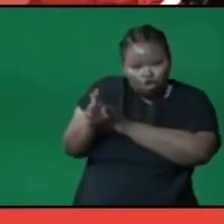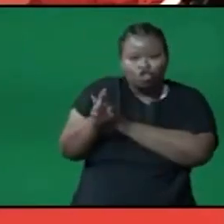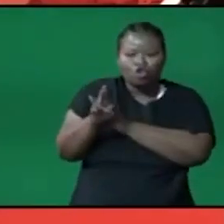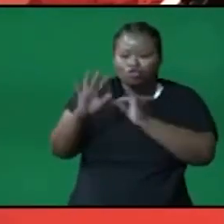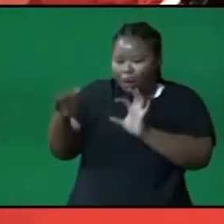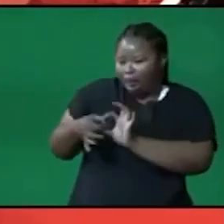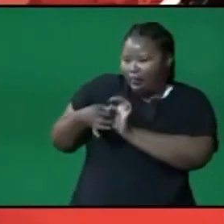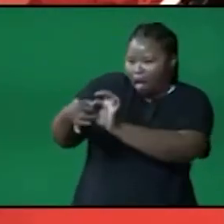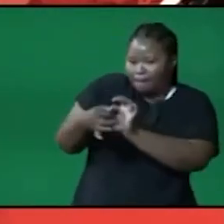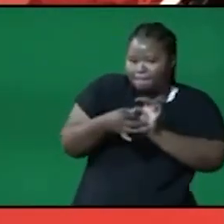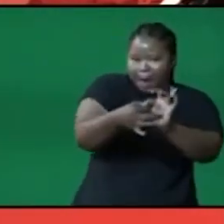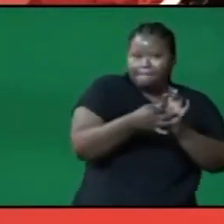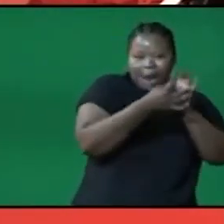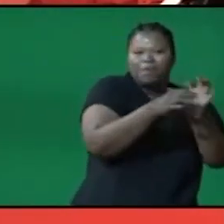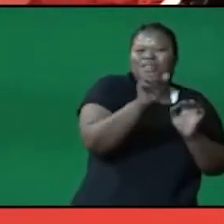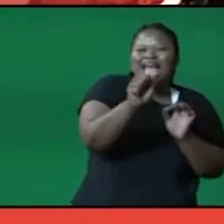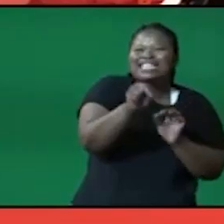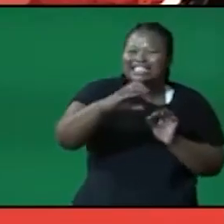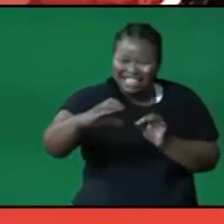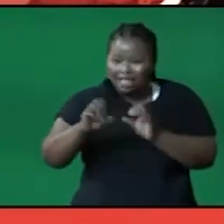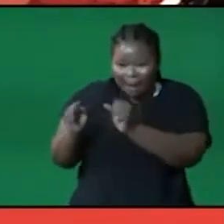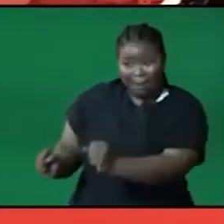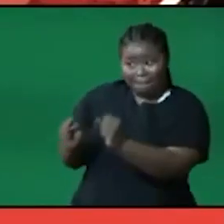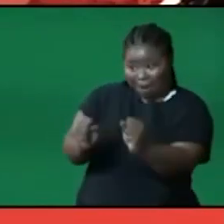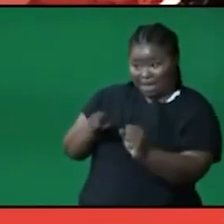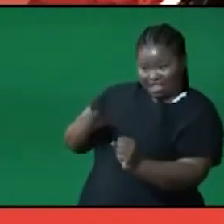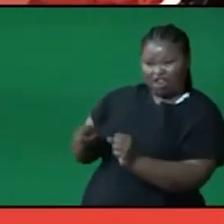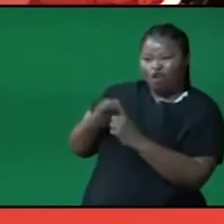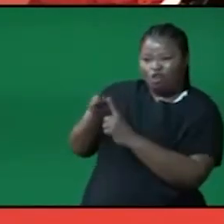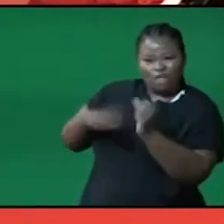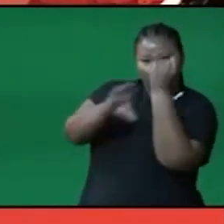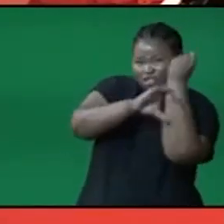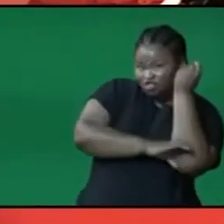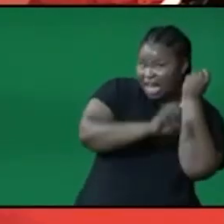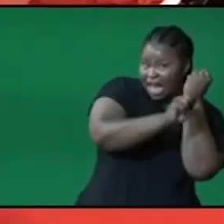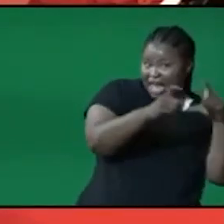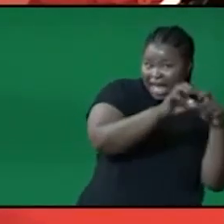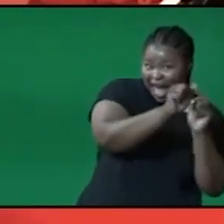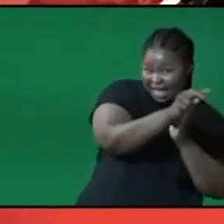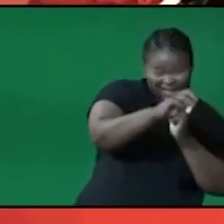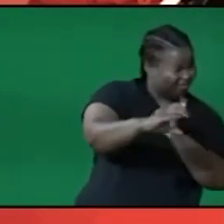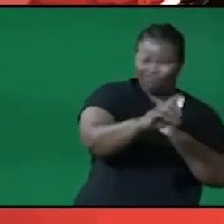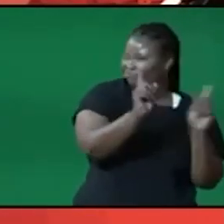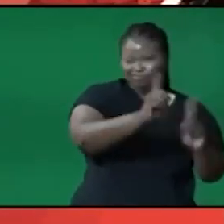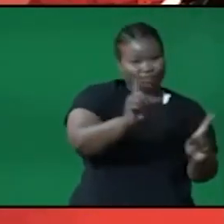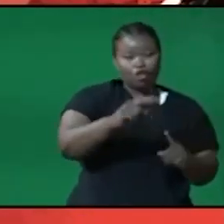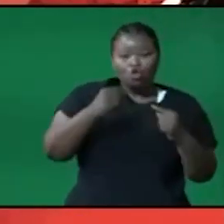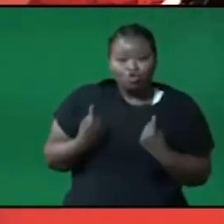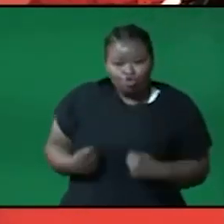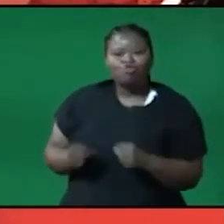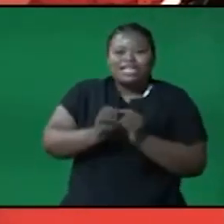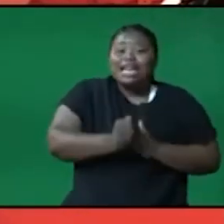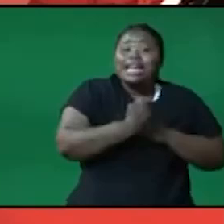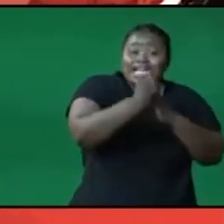with the ANC. It doesn't derive its existence from the constitution of the ANC. So we led the Youth